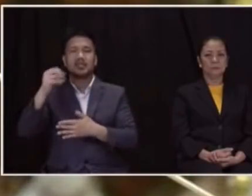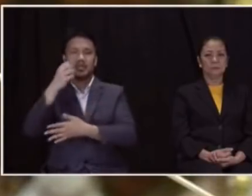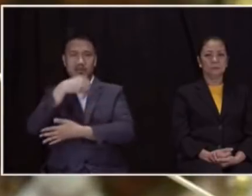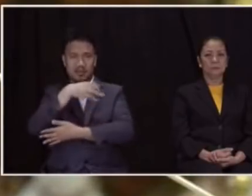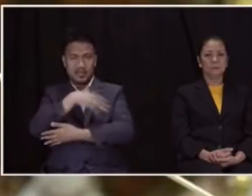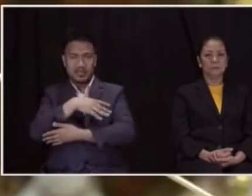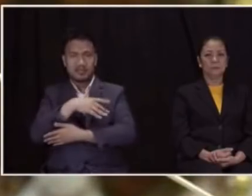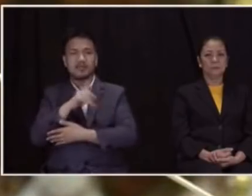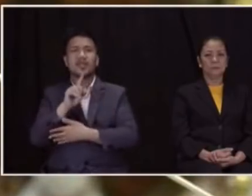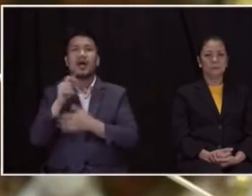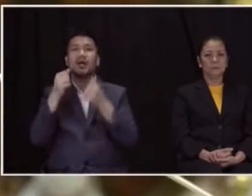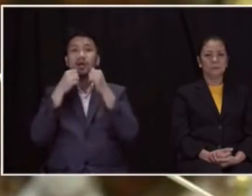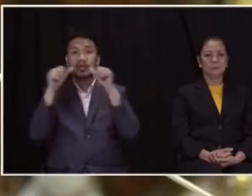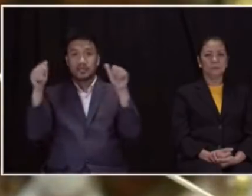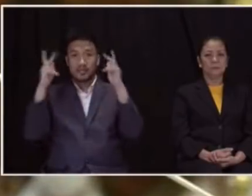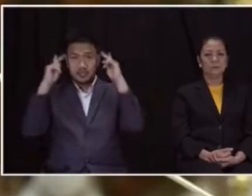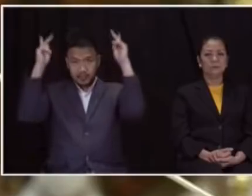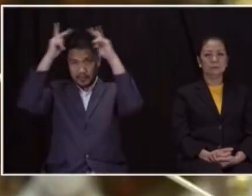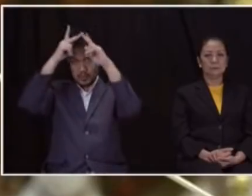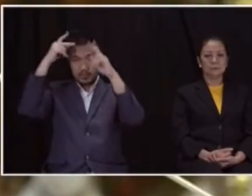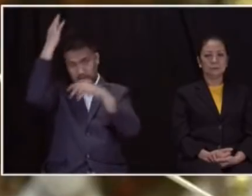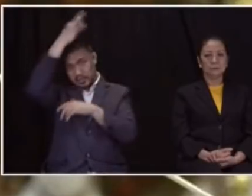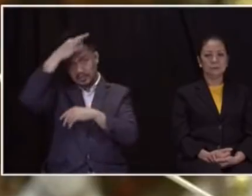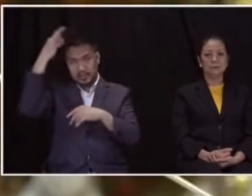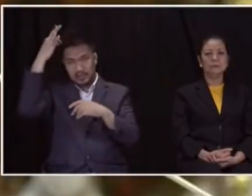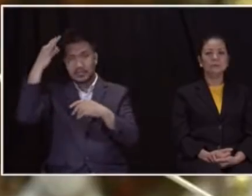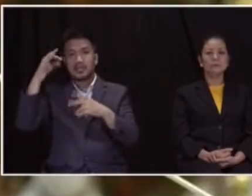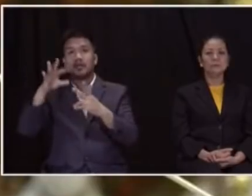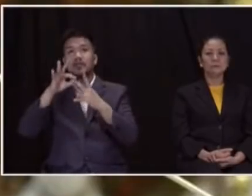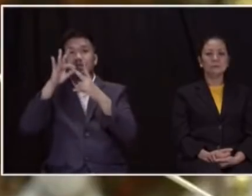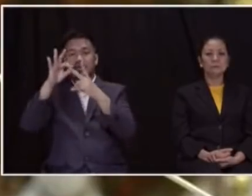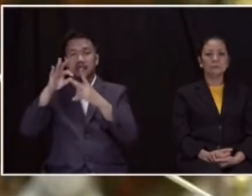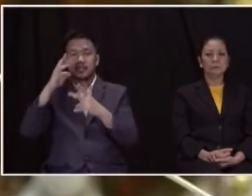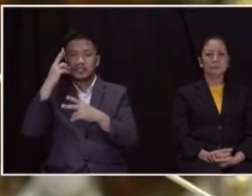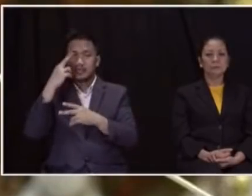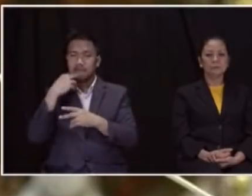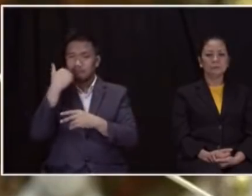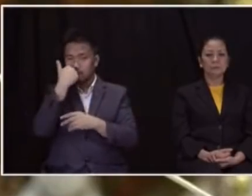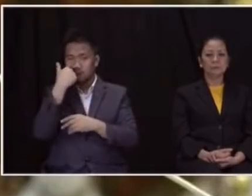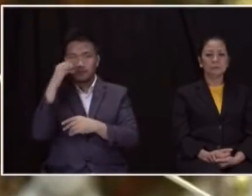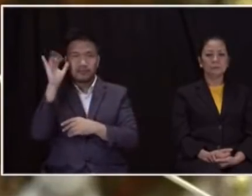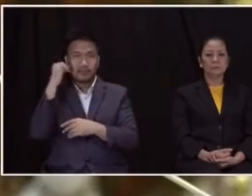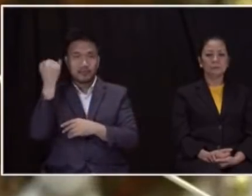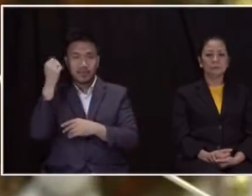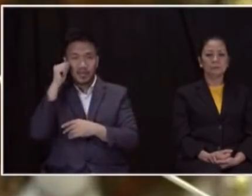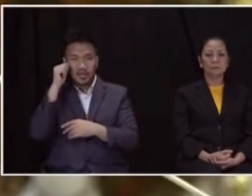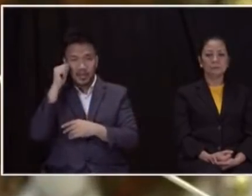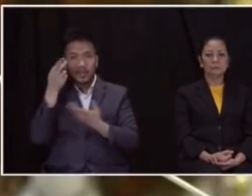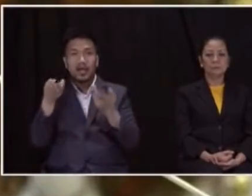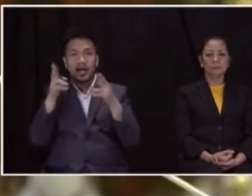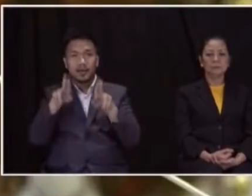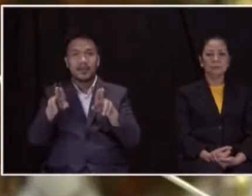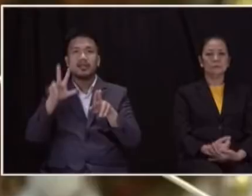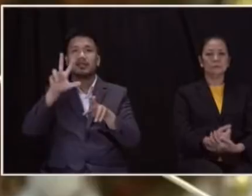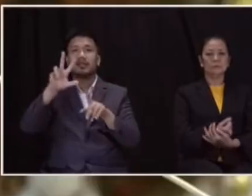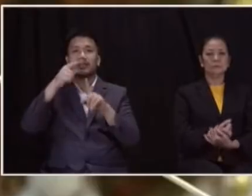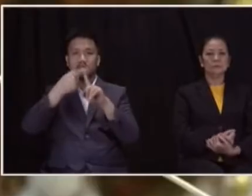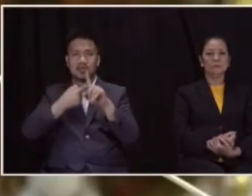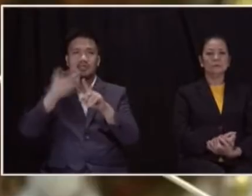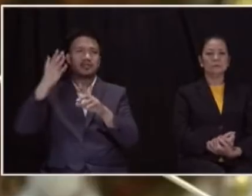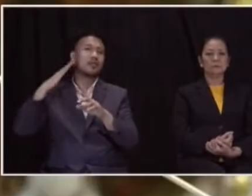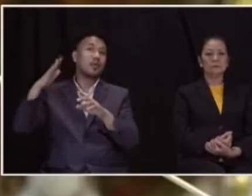announcement of Pope Francis's choice of Cardinal Advincula to be your new Archbishop took place 3 months